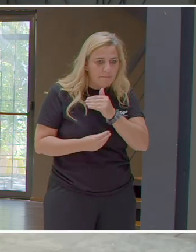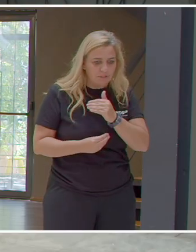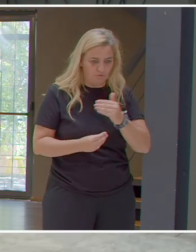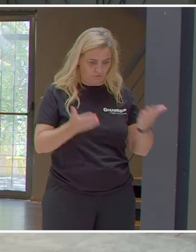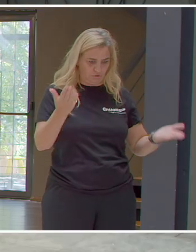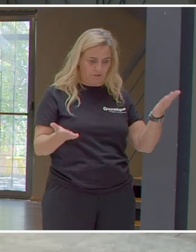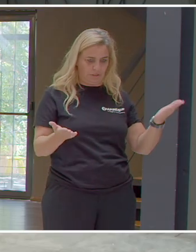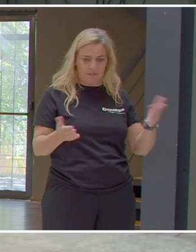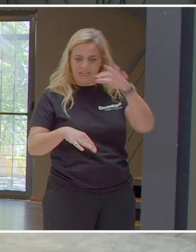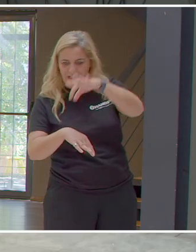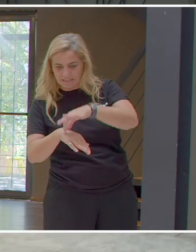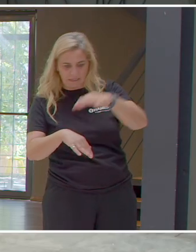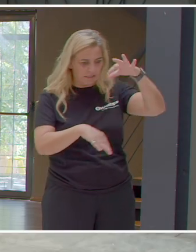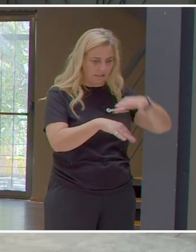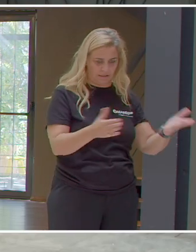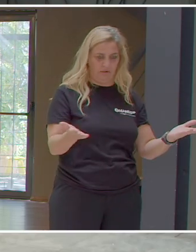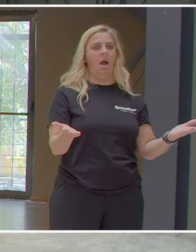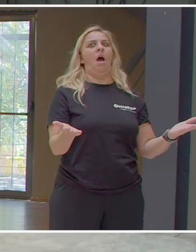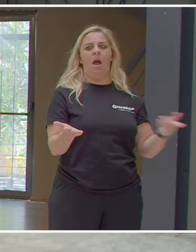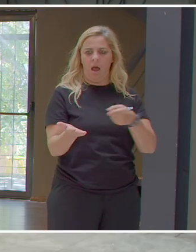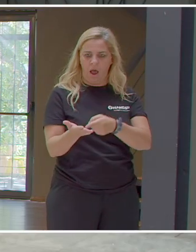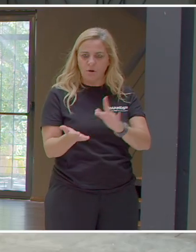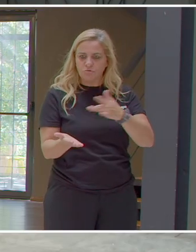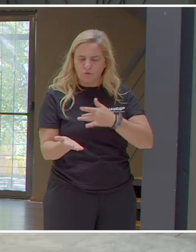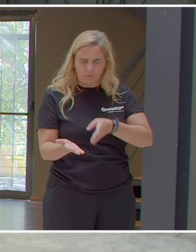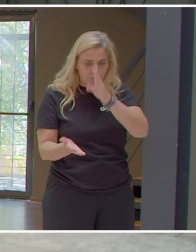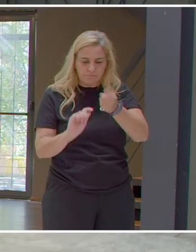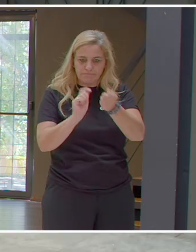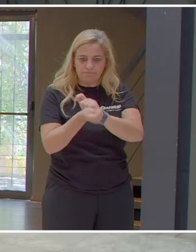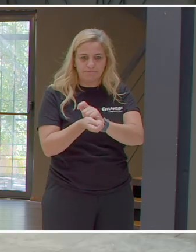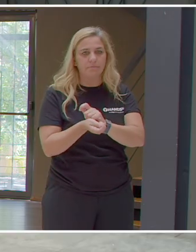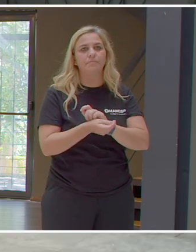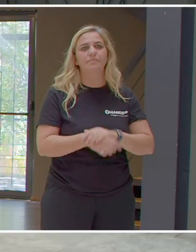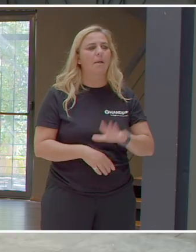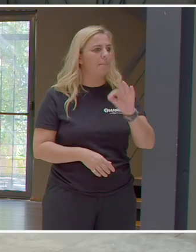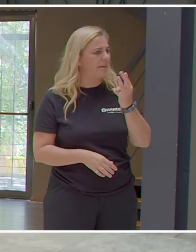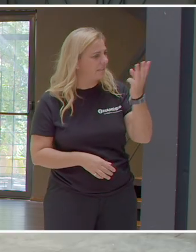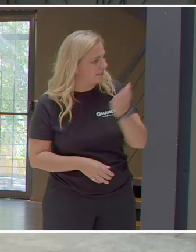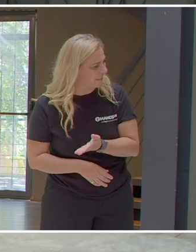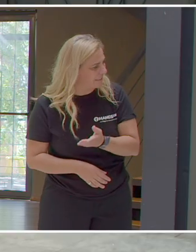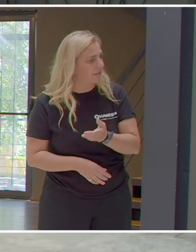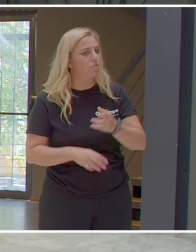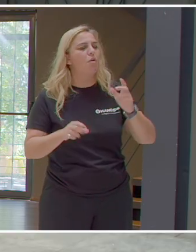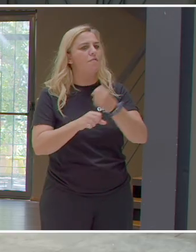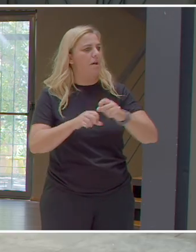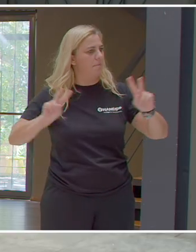oh my God, why didn't I know earlier? So 43% reduced or eliminated